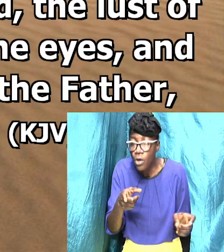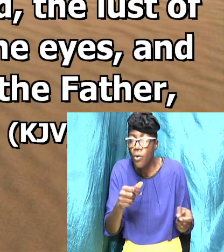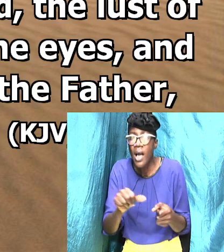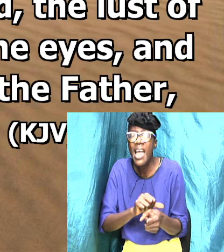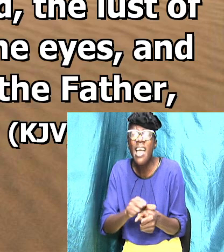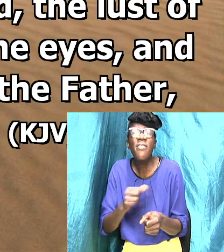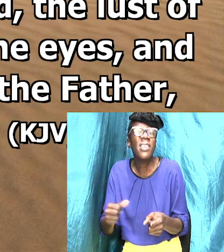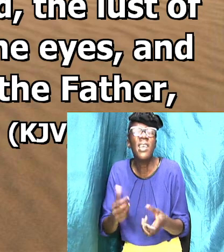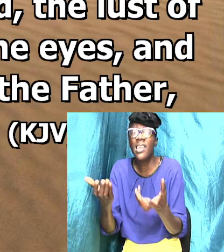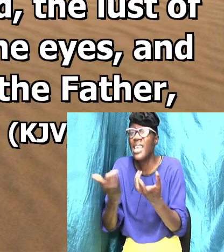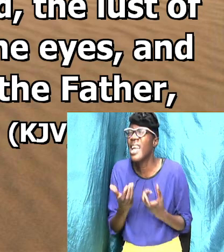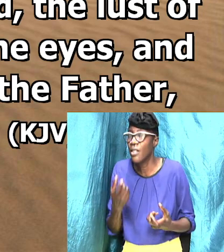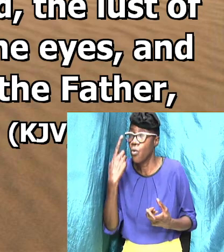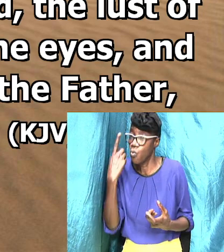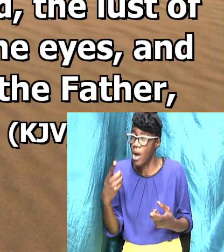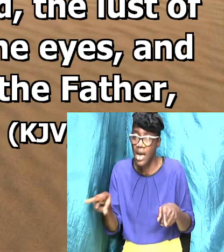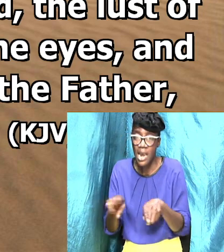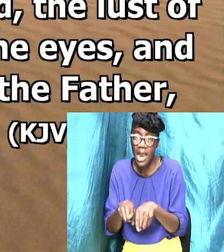to get one like it.